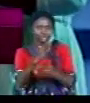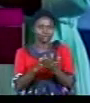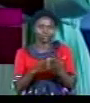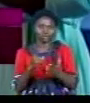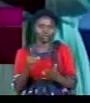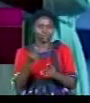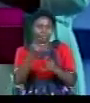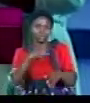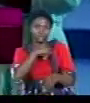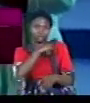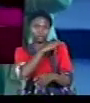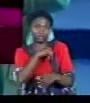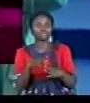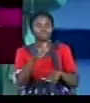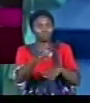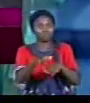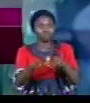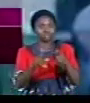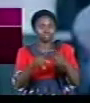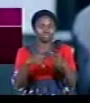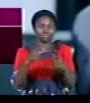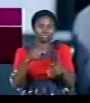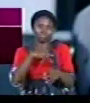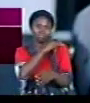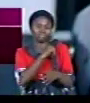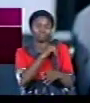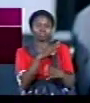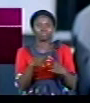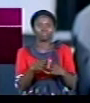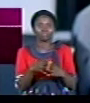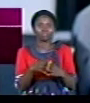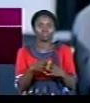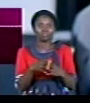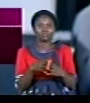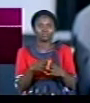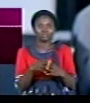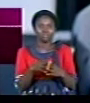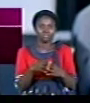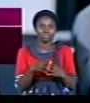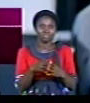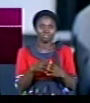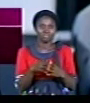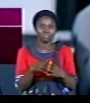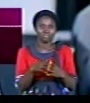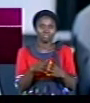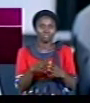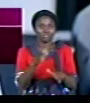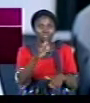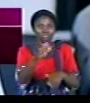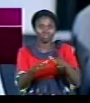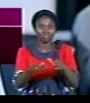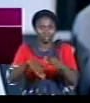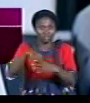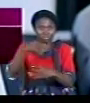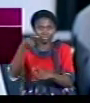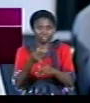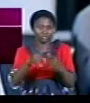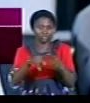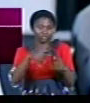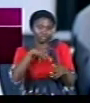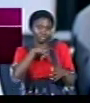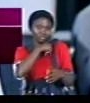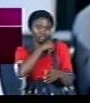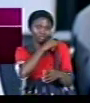from where there, that opens the field. They walked down from there and they went to the welfare, only for